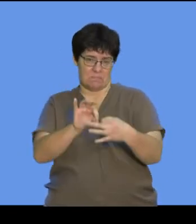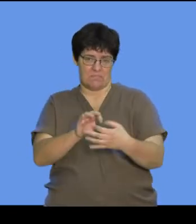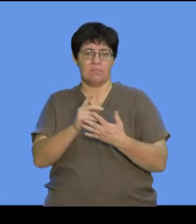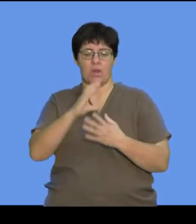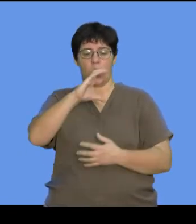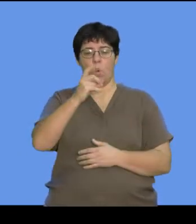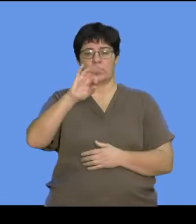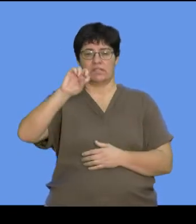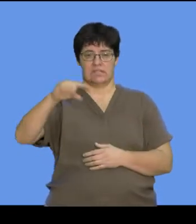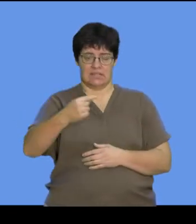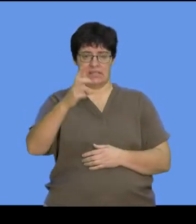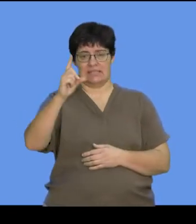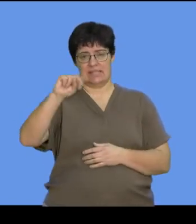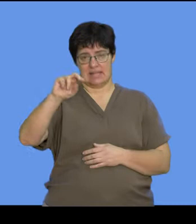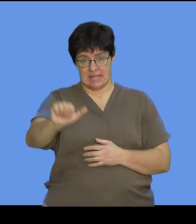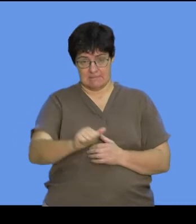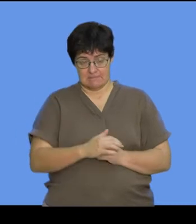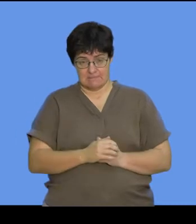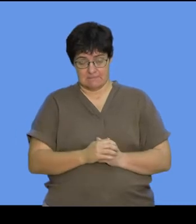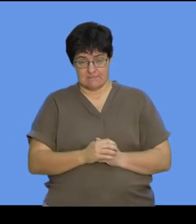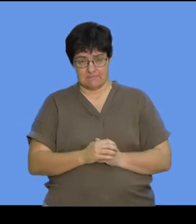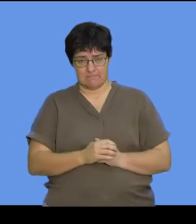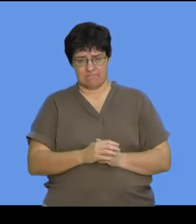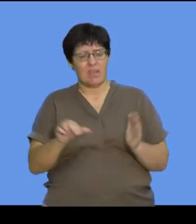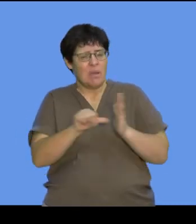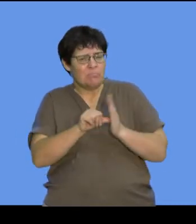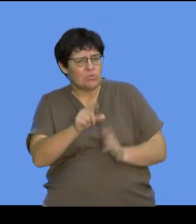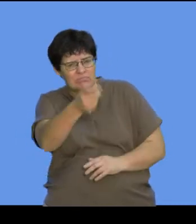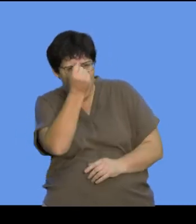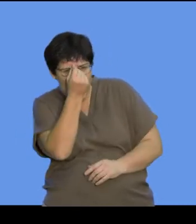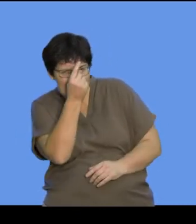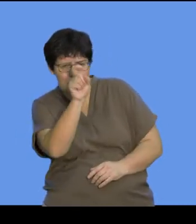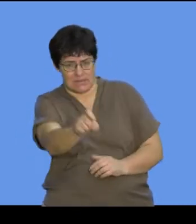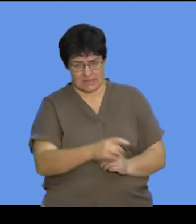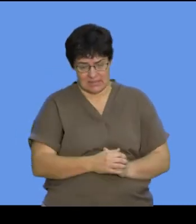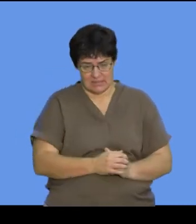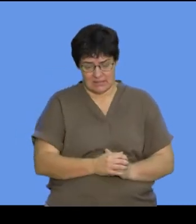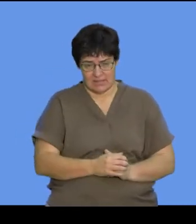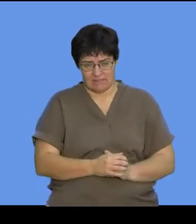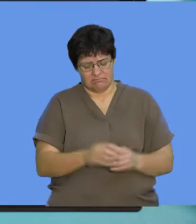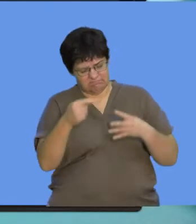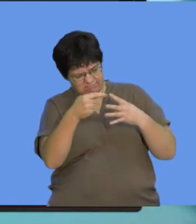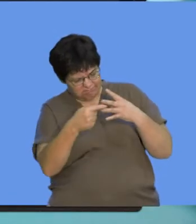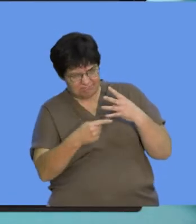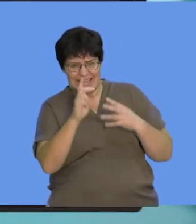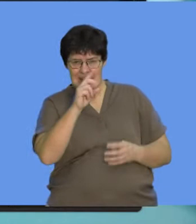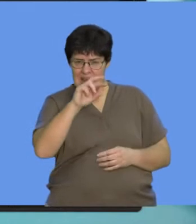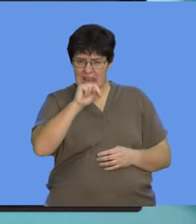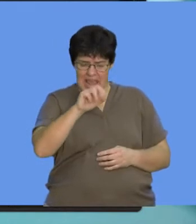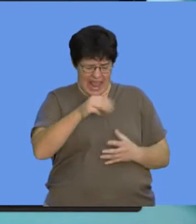referred to as coding DNA. It is important for us to understand that we have lots of